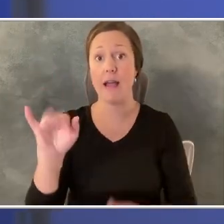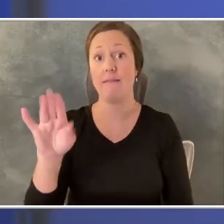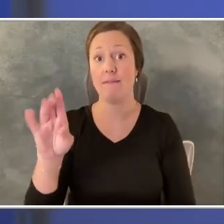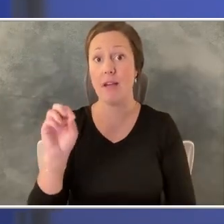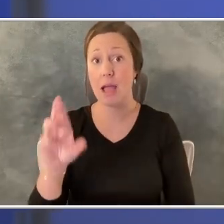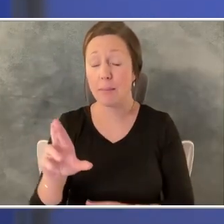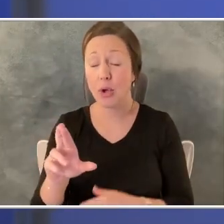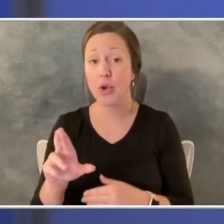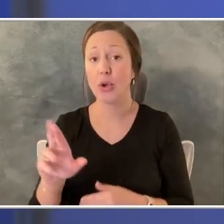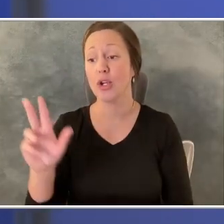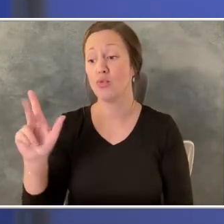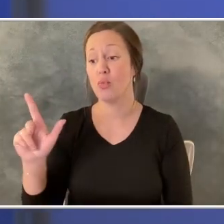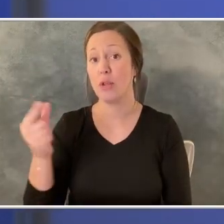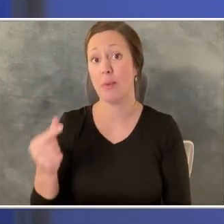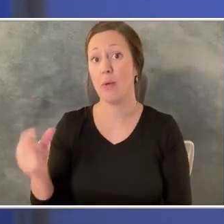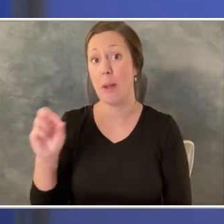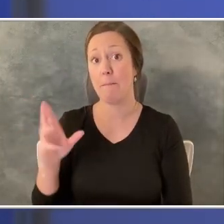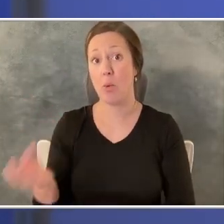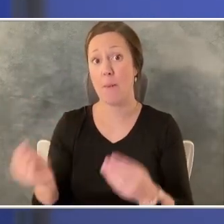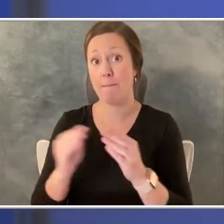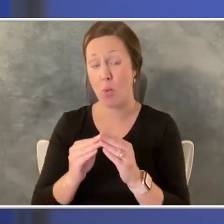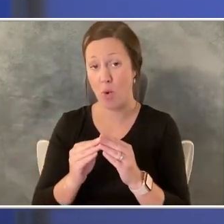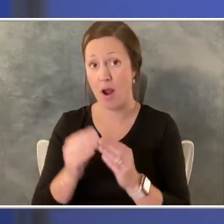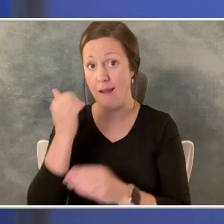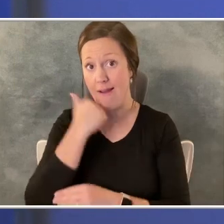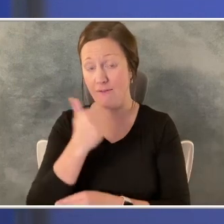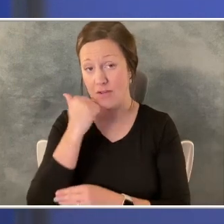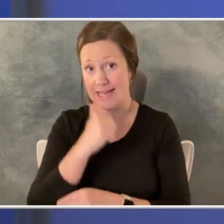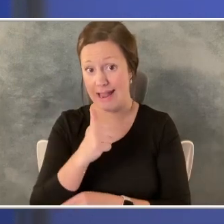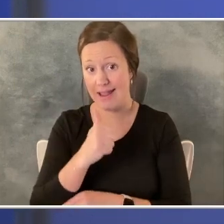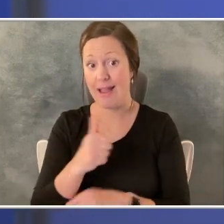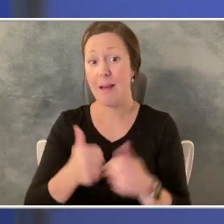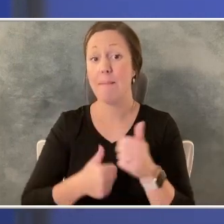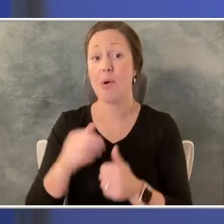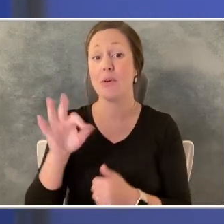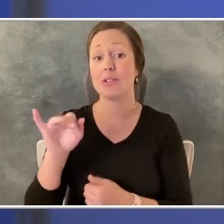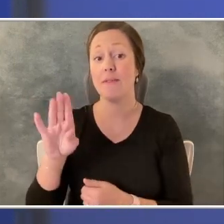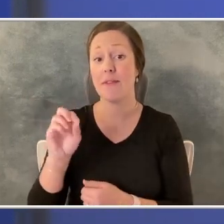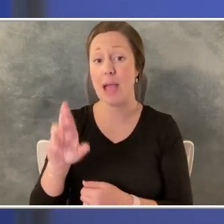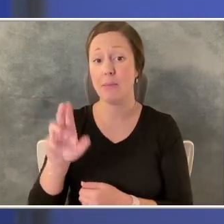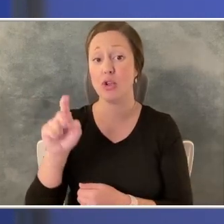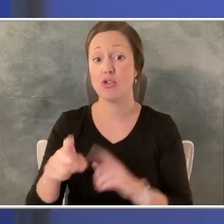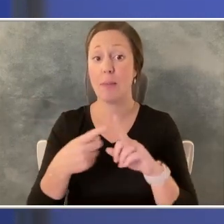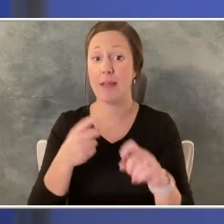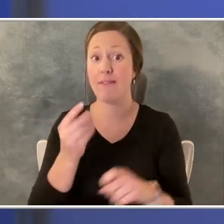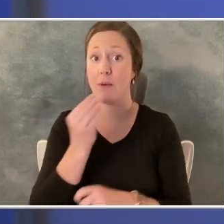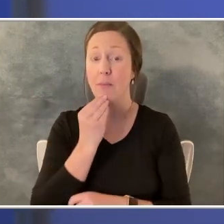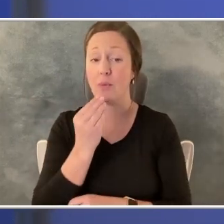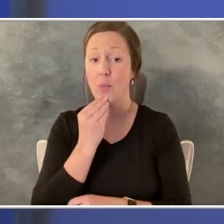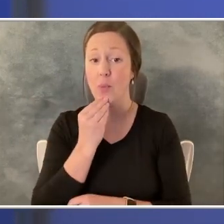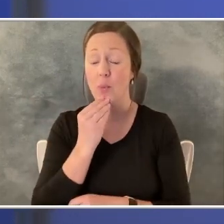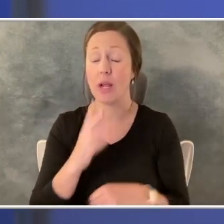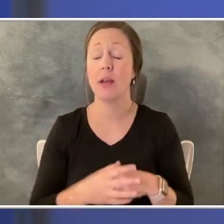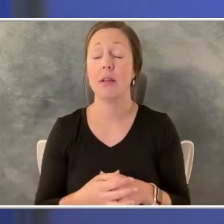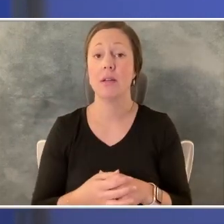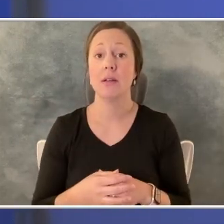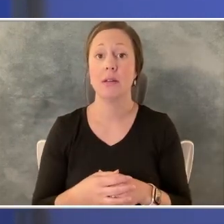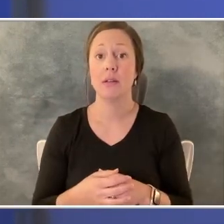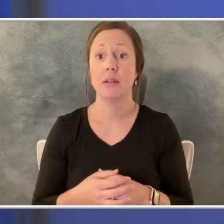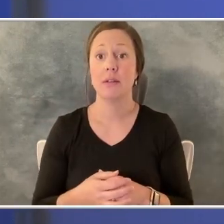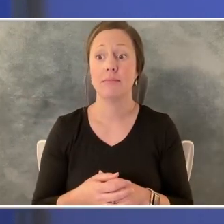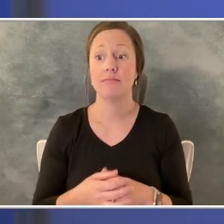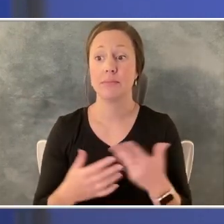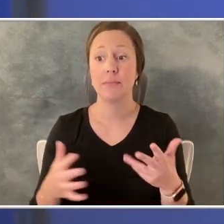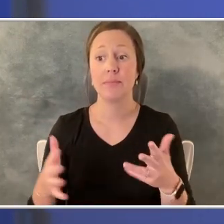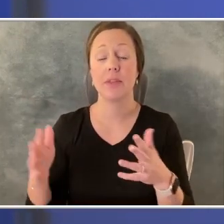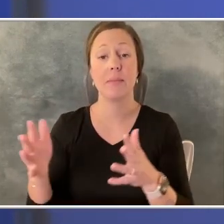more daily fiber per day, and most of that fiber should, if not all, should come from food. And so, they've looked at African American